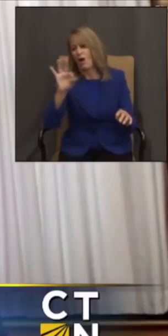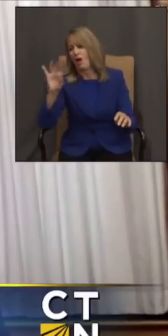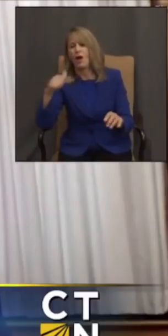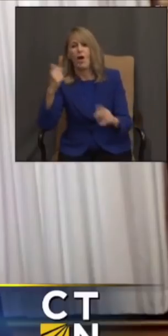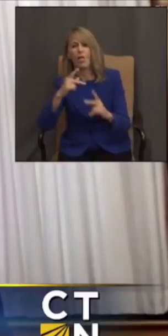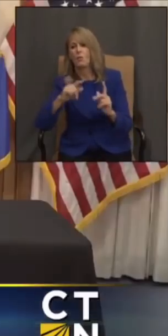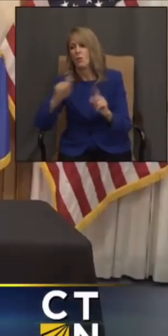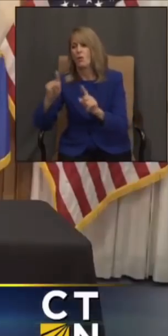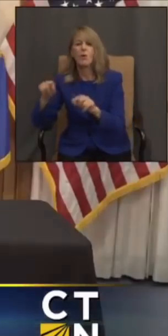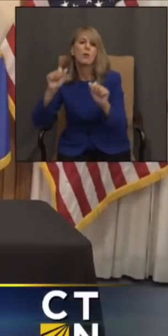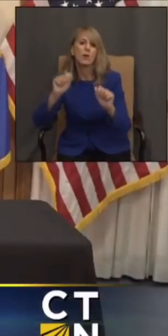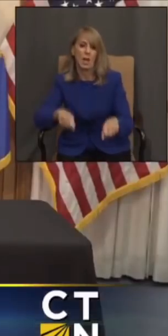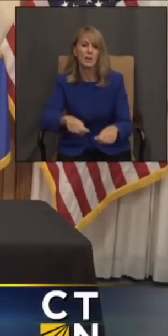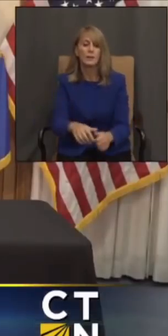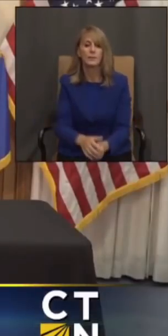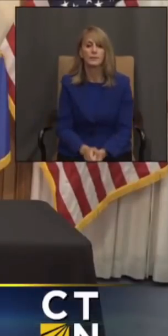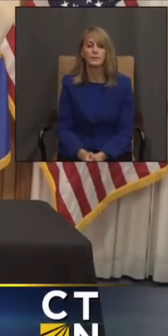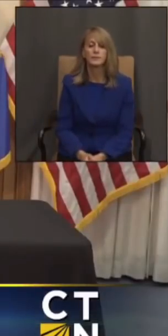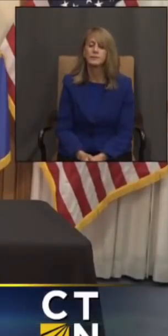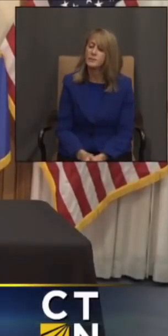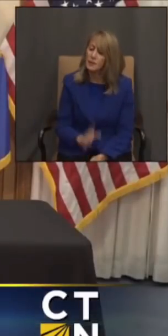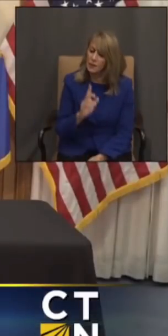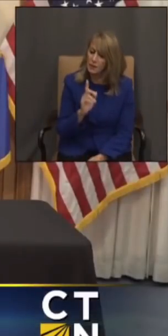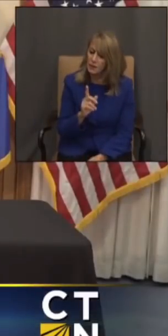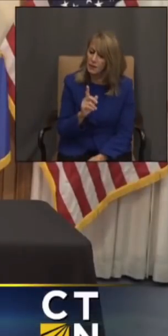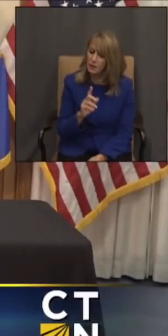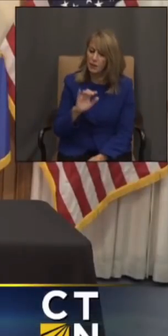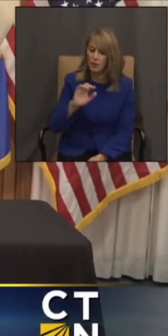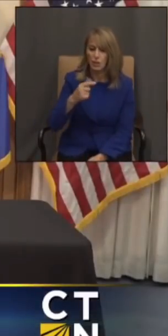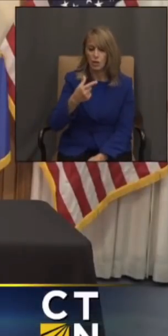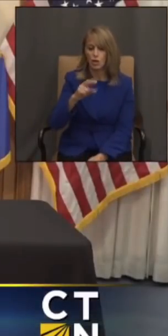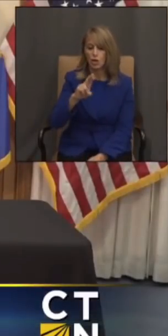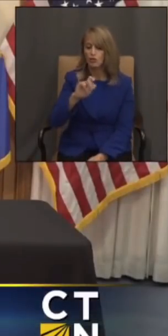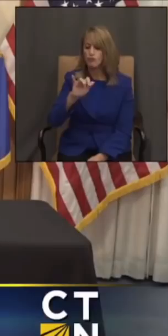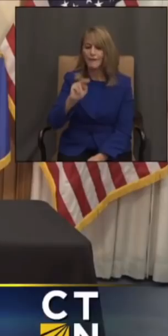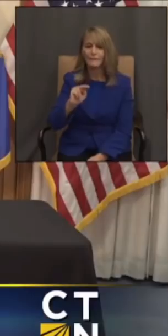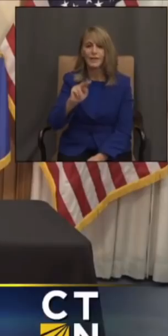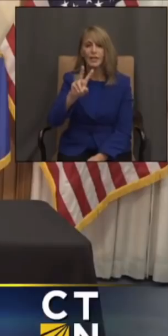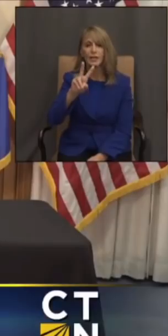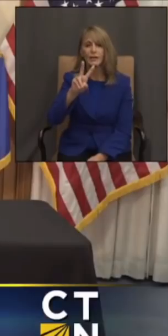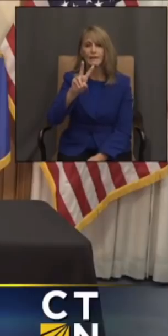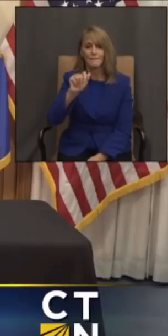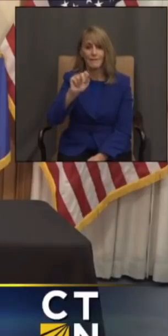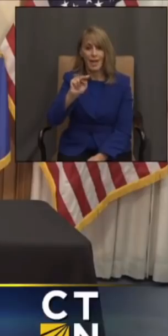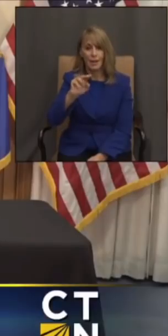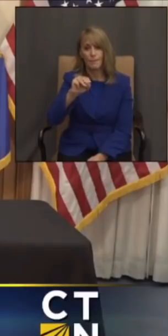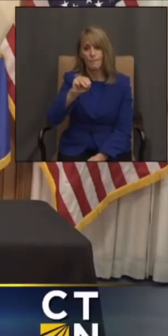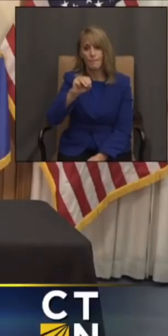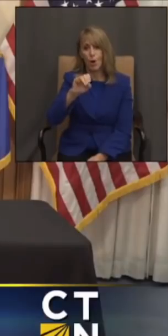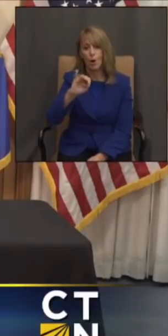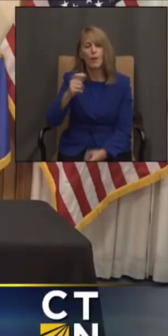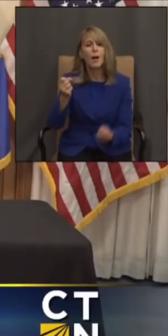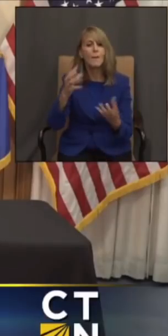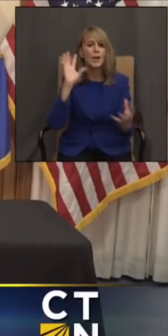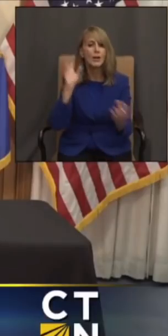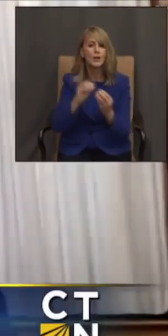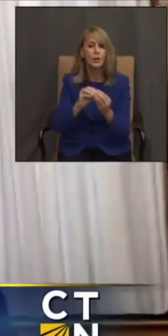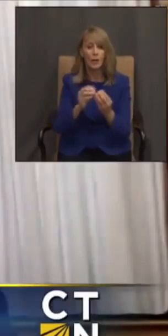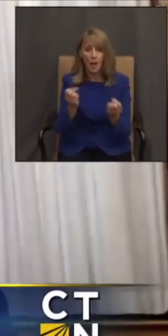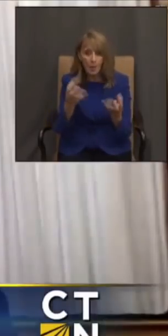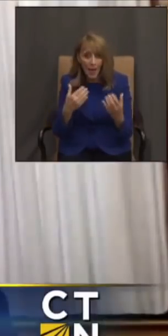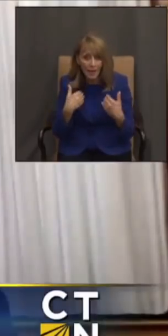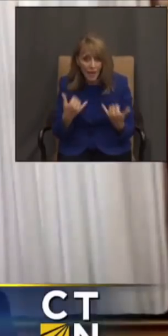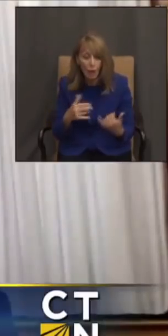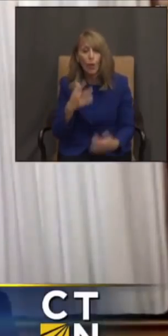to them. And last thing, how many of those Griffin mobile vans are on the road as of right now? As of right now, there's